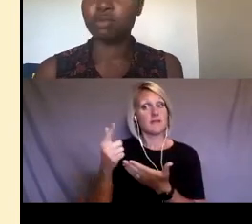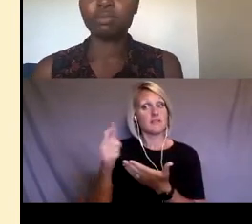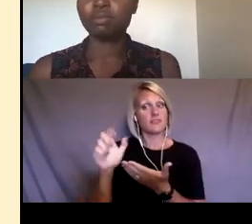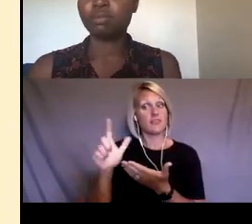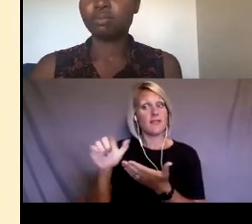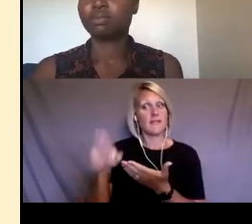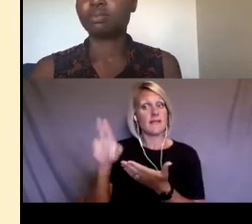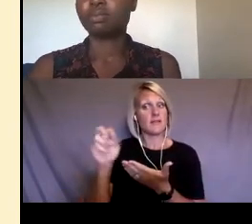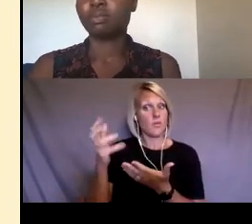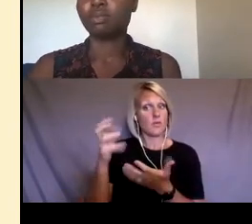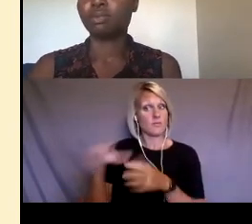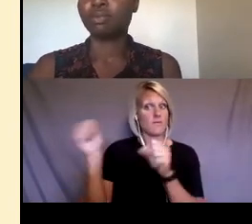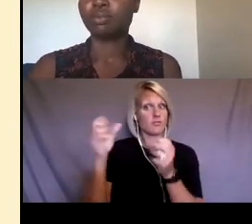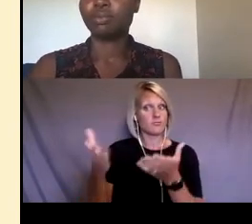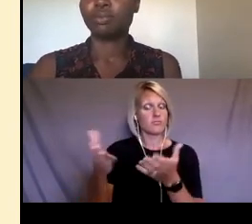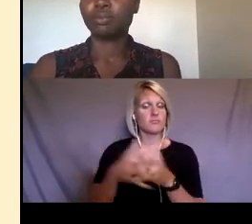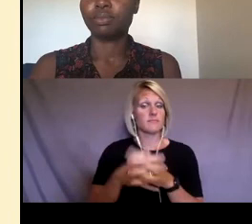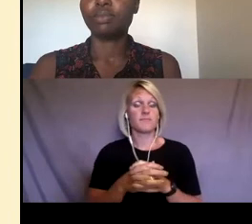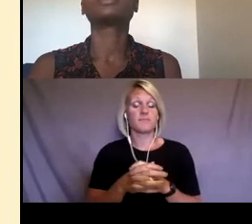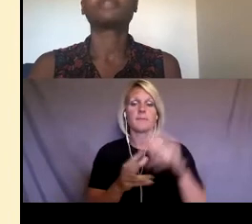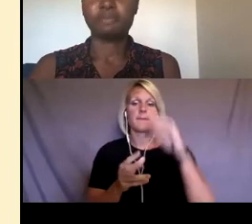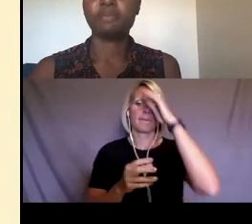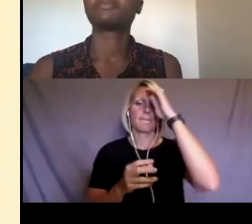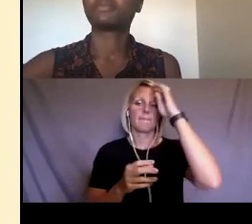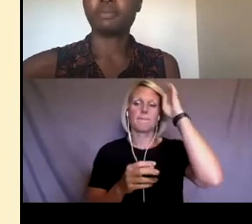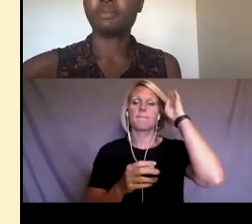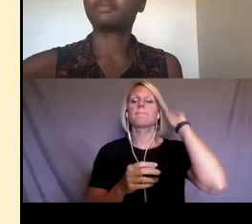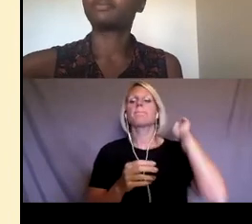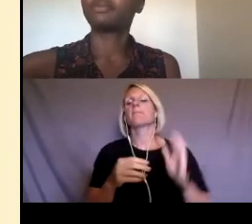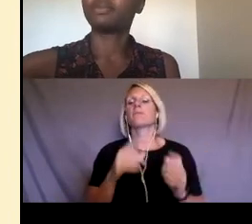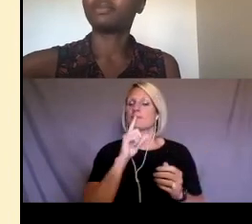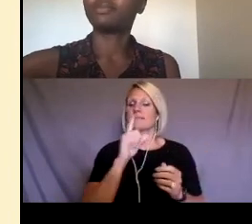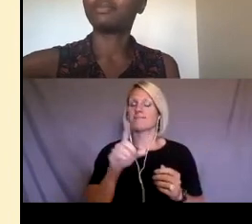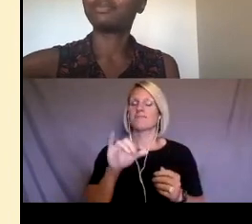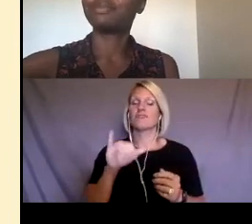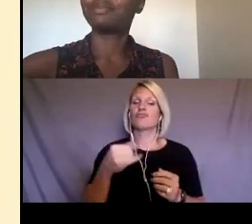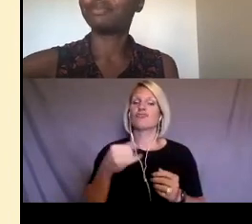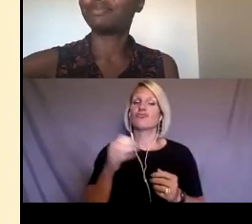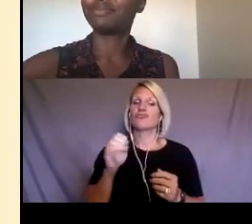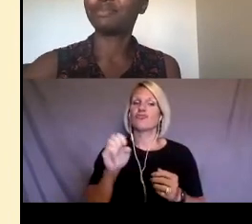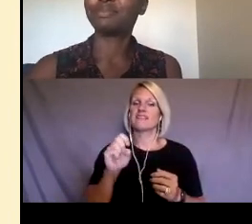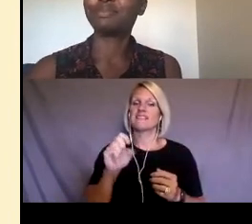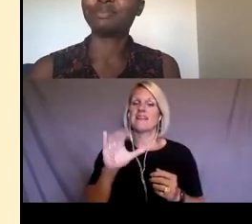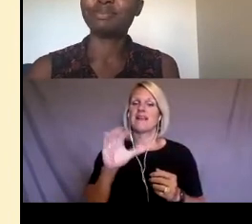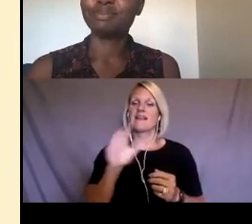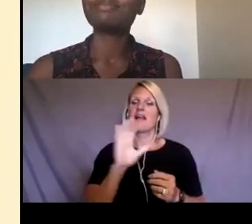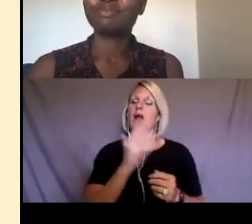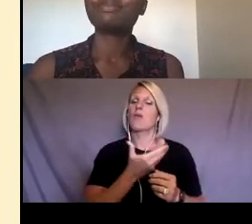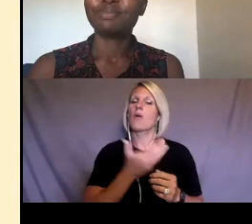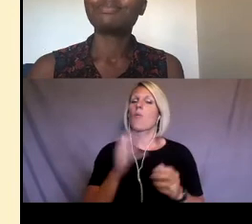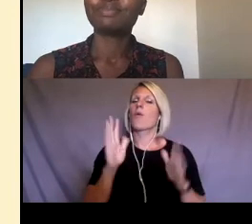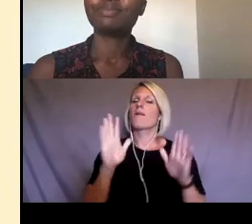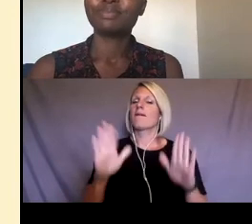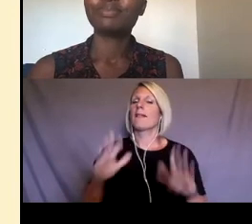it? Really, Jessica, our wonderful moderator, helped us pull this together because